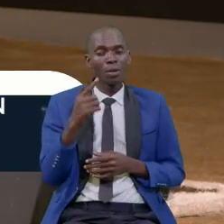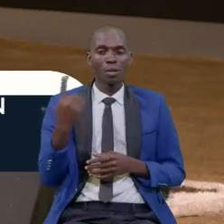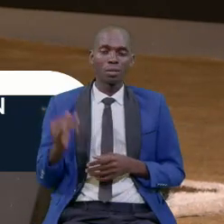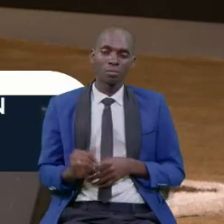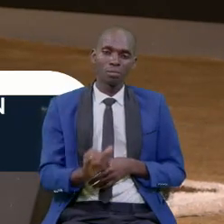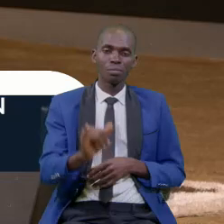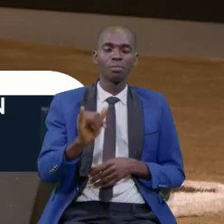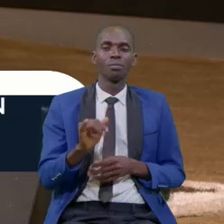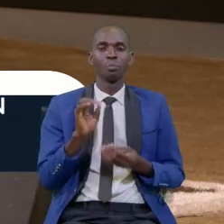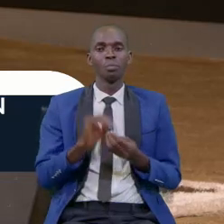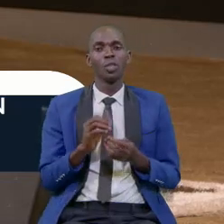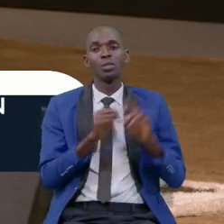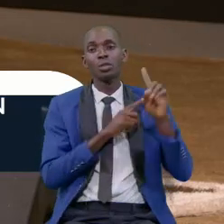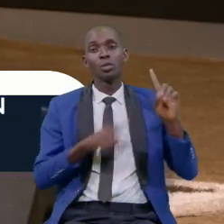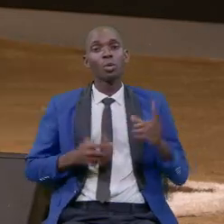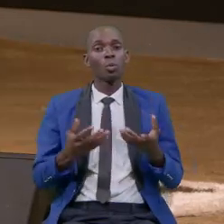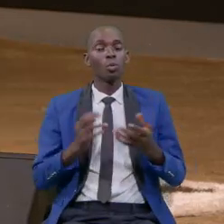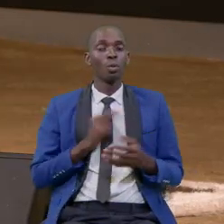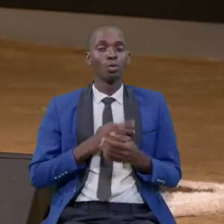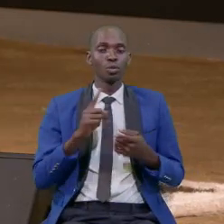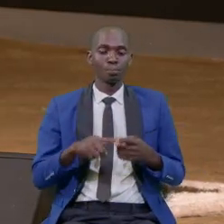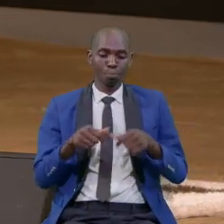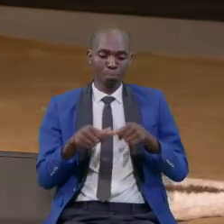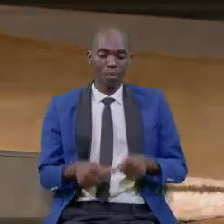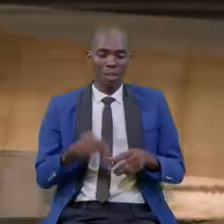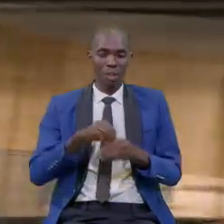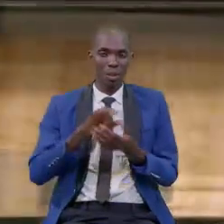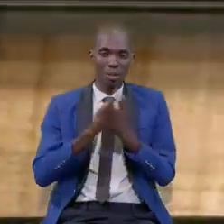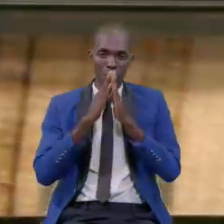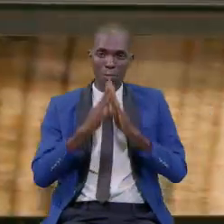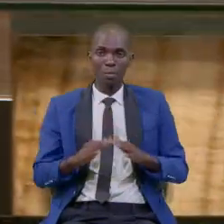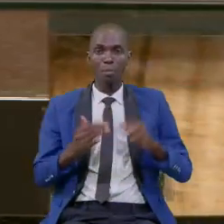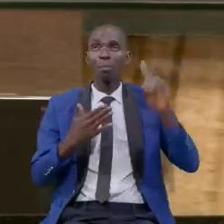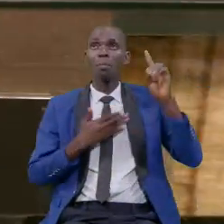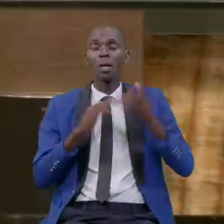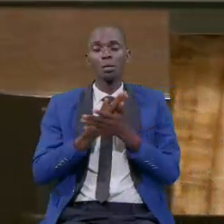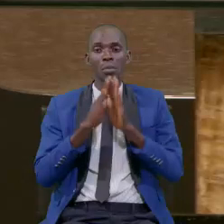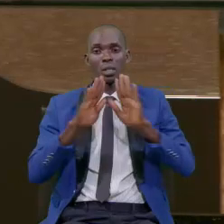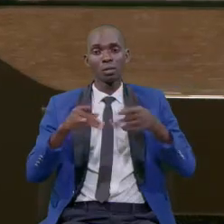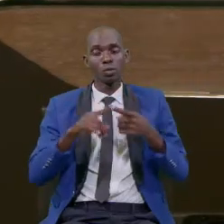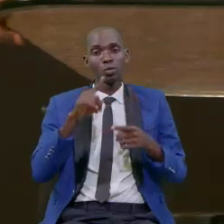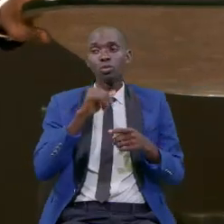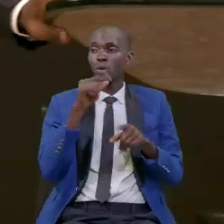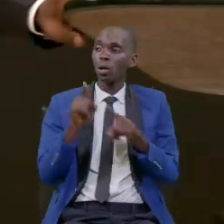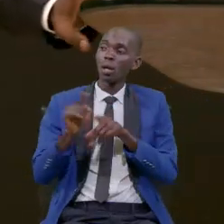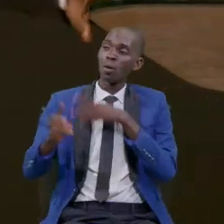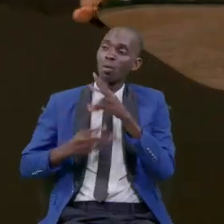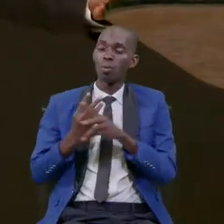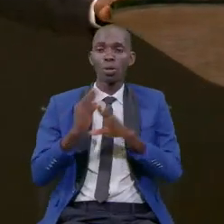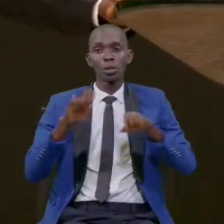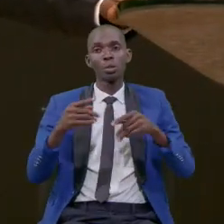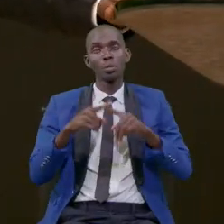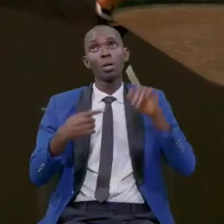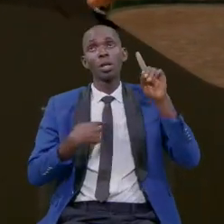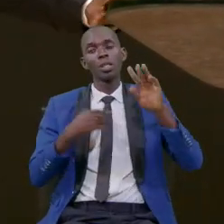forevermore. The Lord wants us to abide in peace. My peace I give unto you, not as the world giveth, but I give my peace